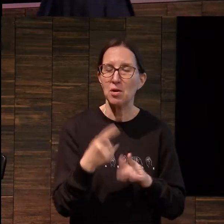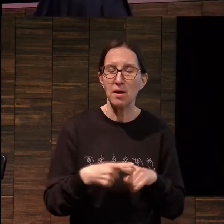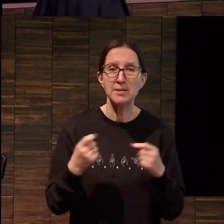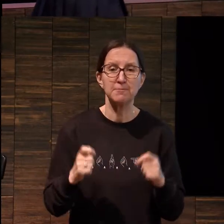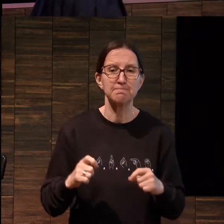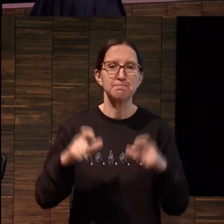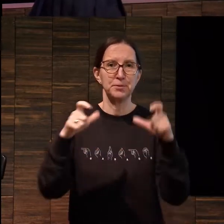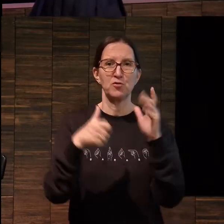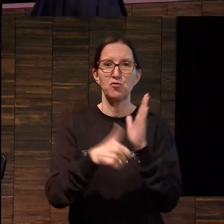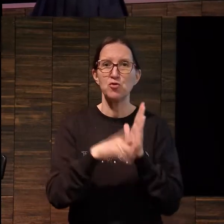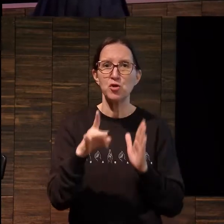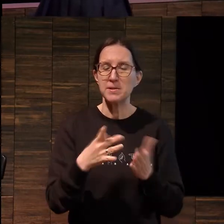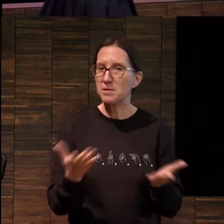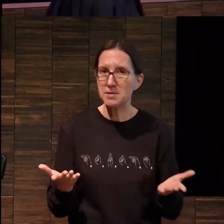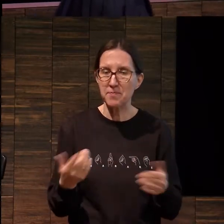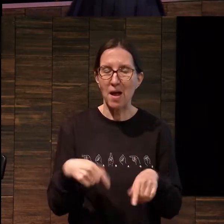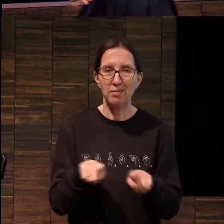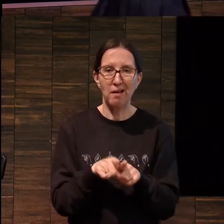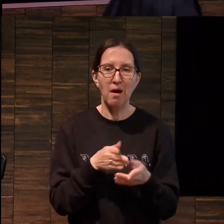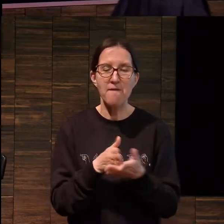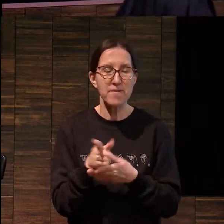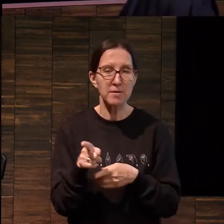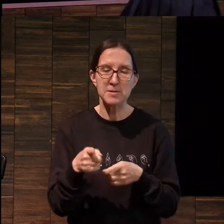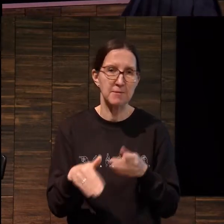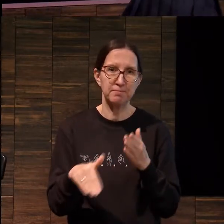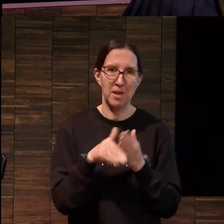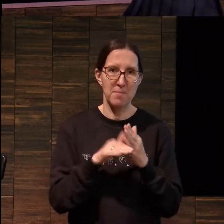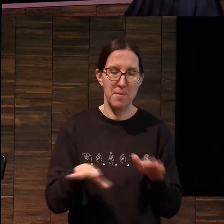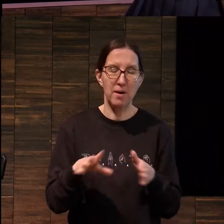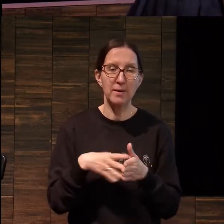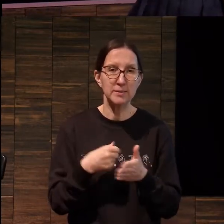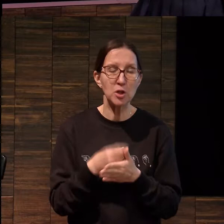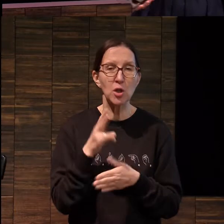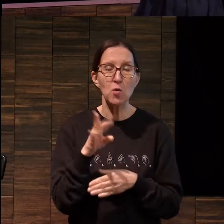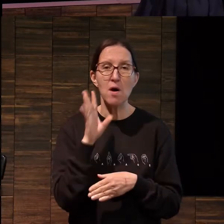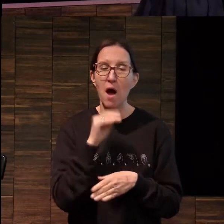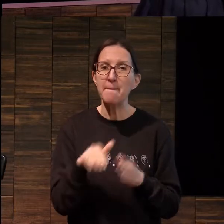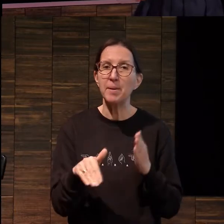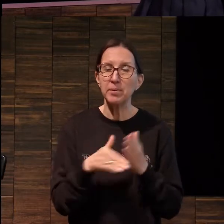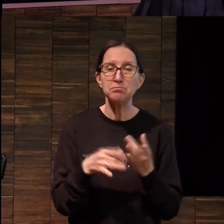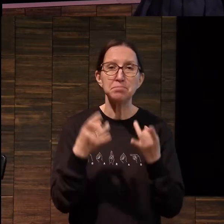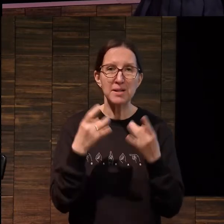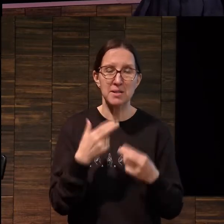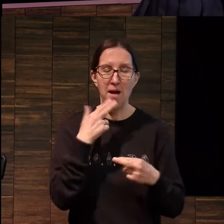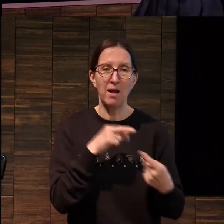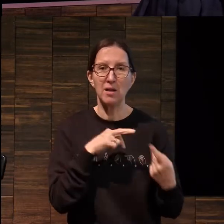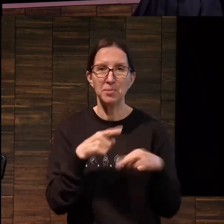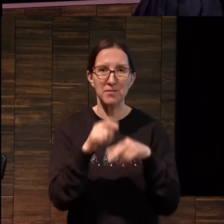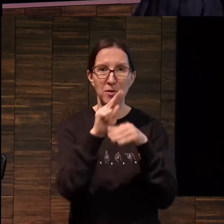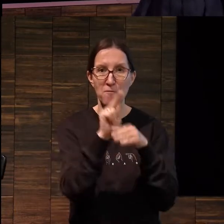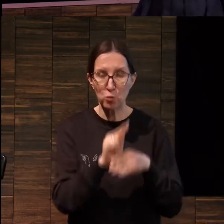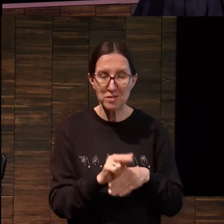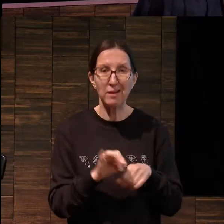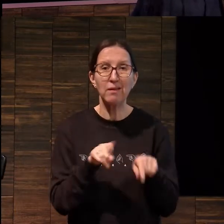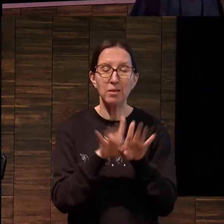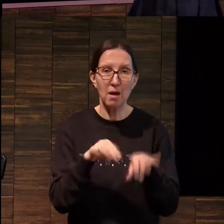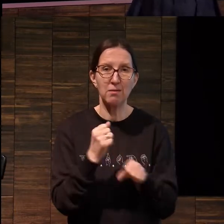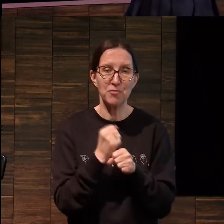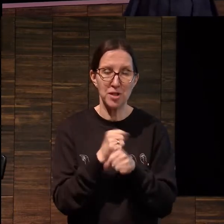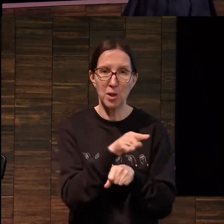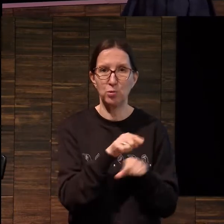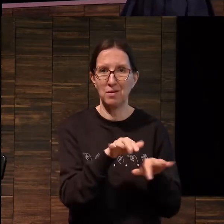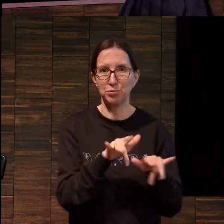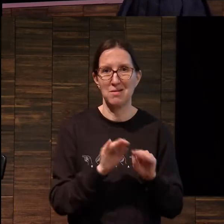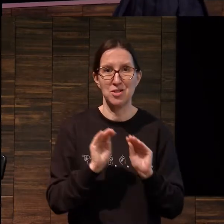but many people require 4 or 6 times as large fonts. And